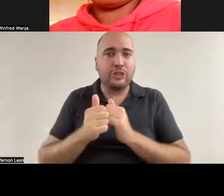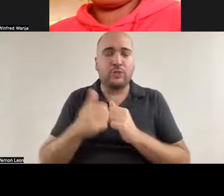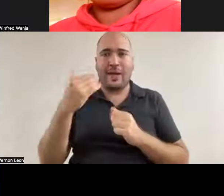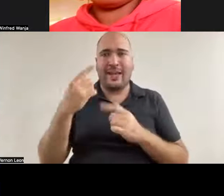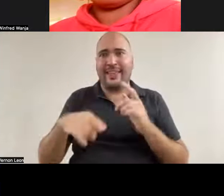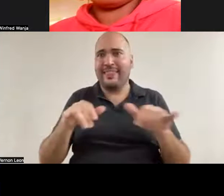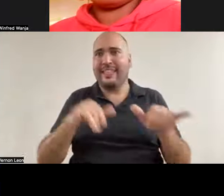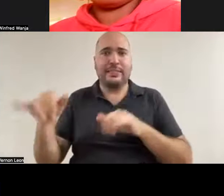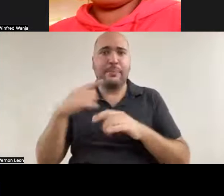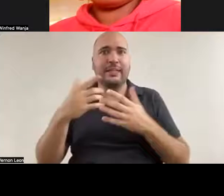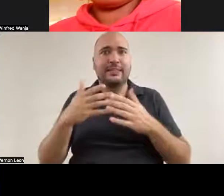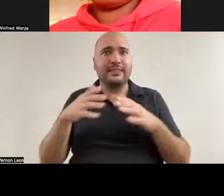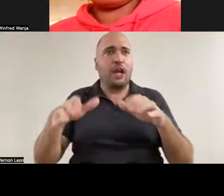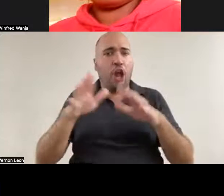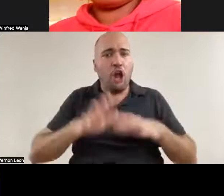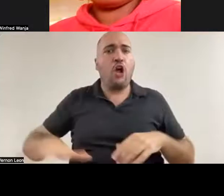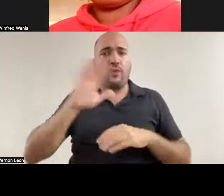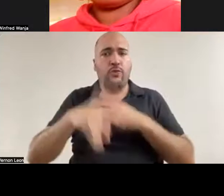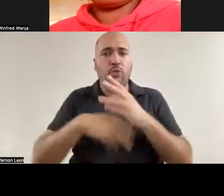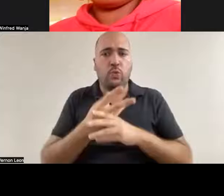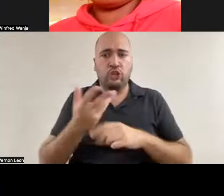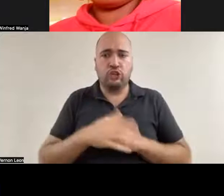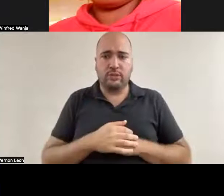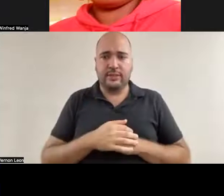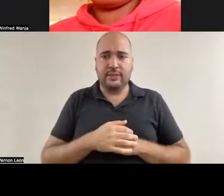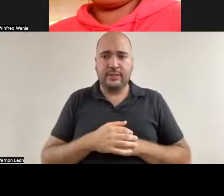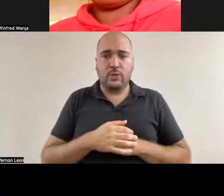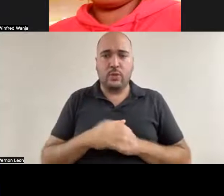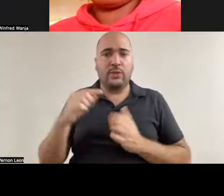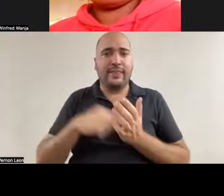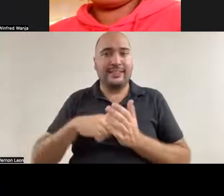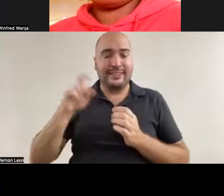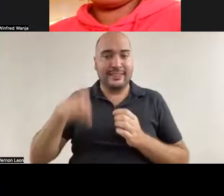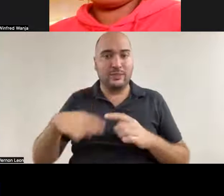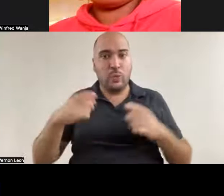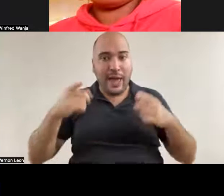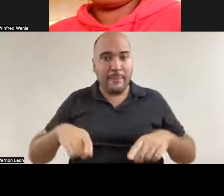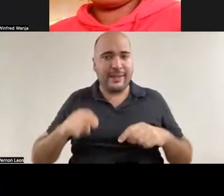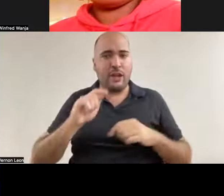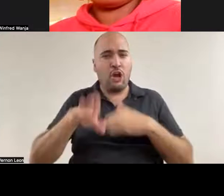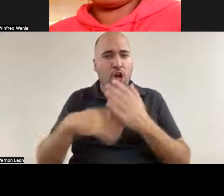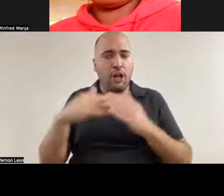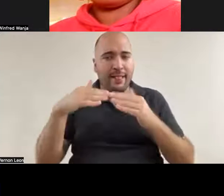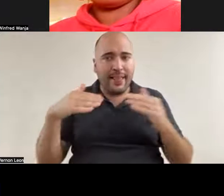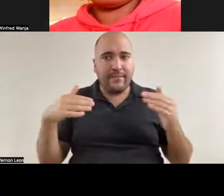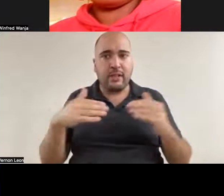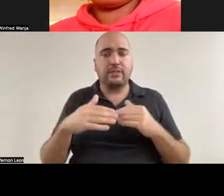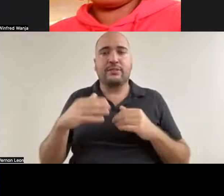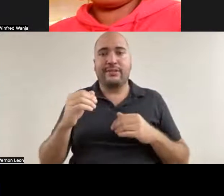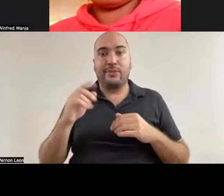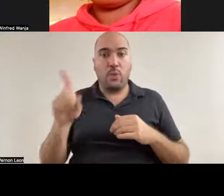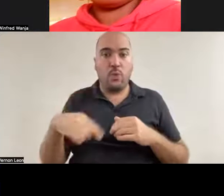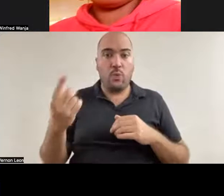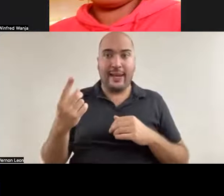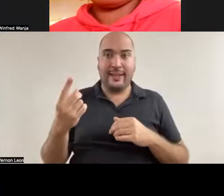be done all over the world? It needs to happen at all levels, and